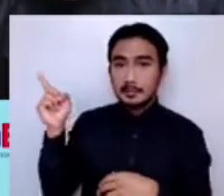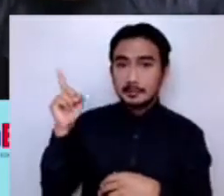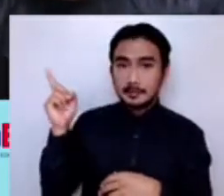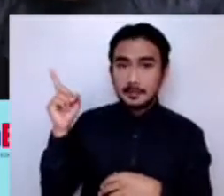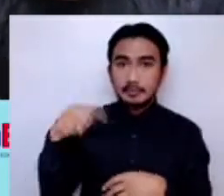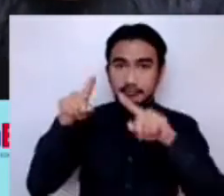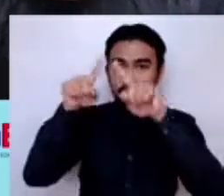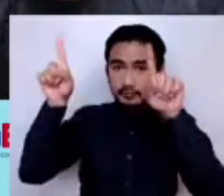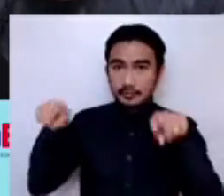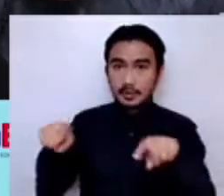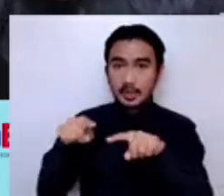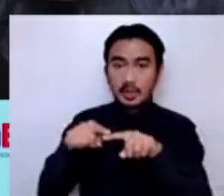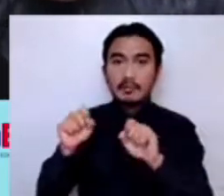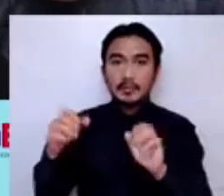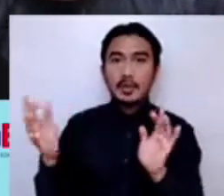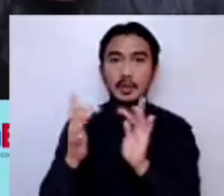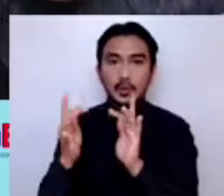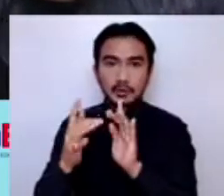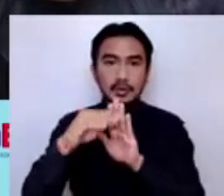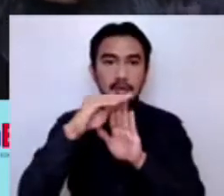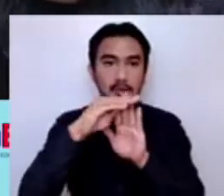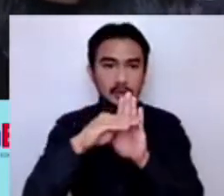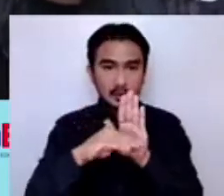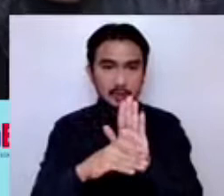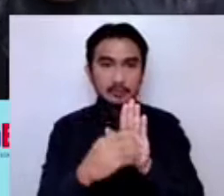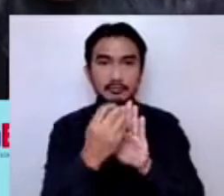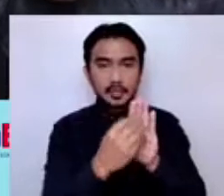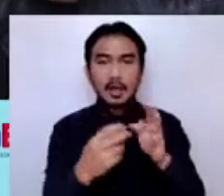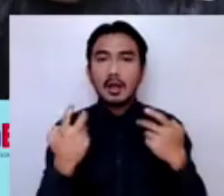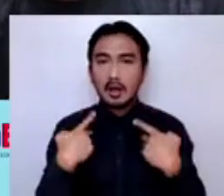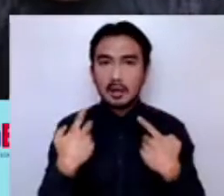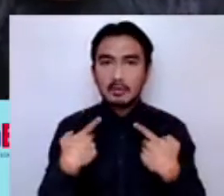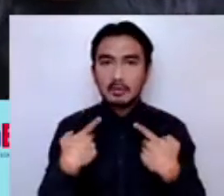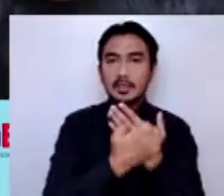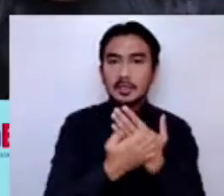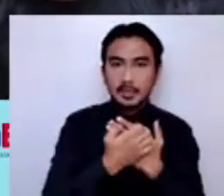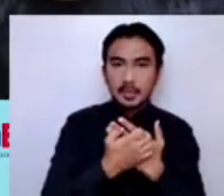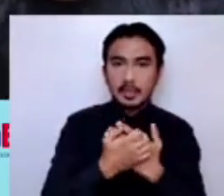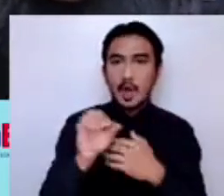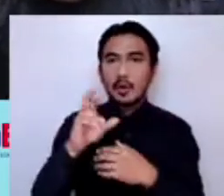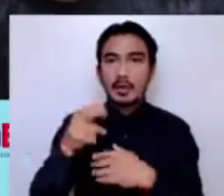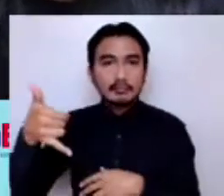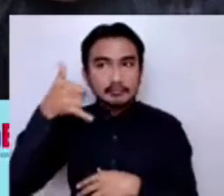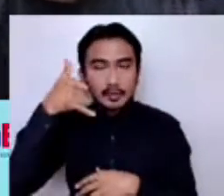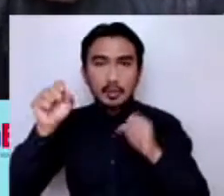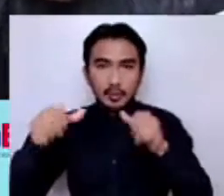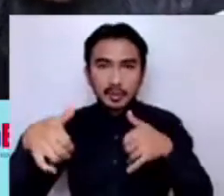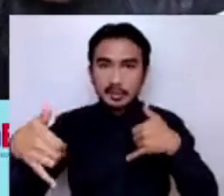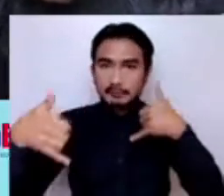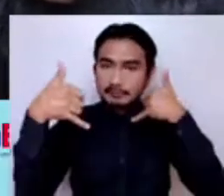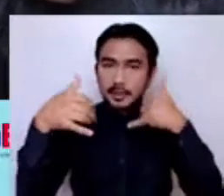the BHROD, HRDD, you have there our email or landline, or you may also contact our partners